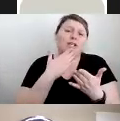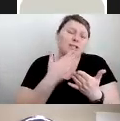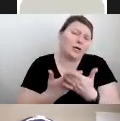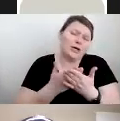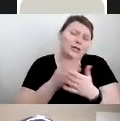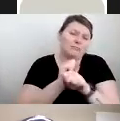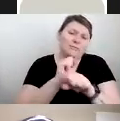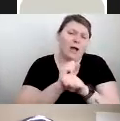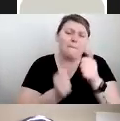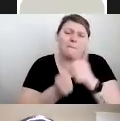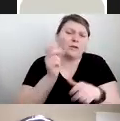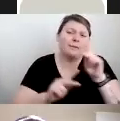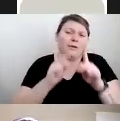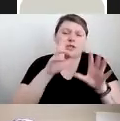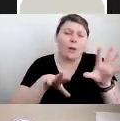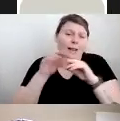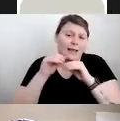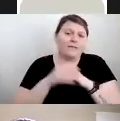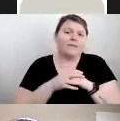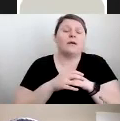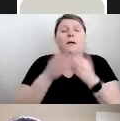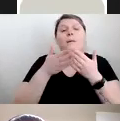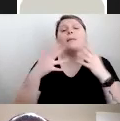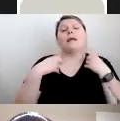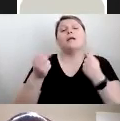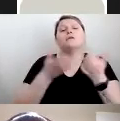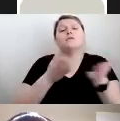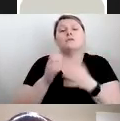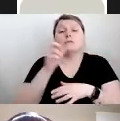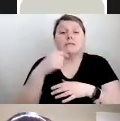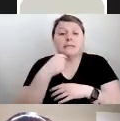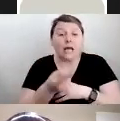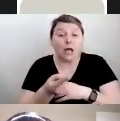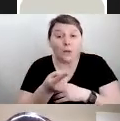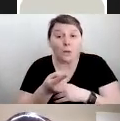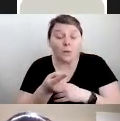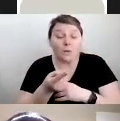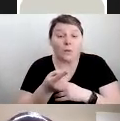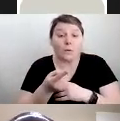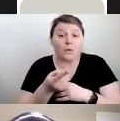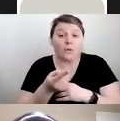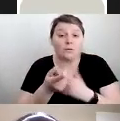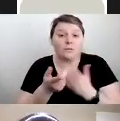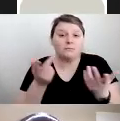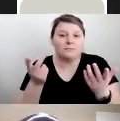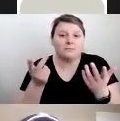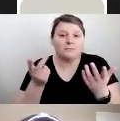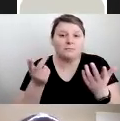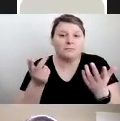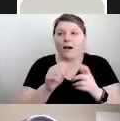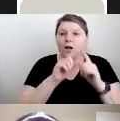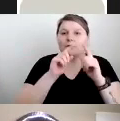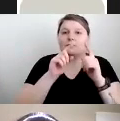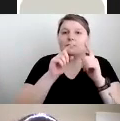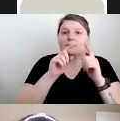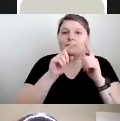out. And unlike the military, the public health service doesn't tell you that you're going to be stationed someplace. You actually have